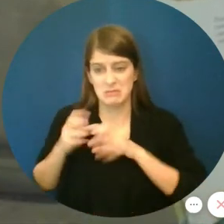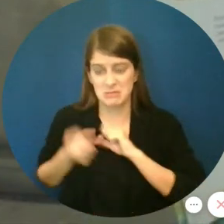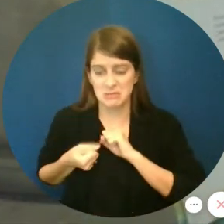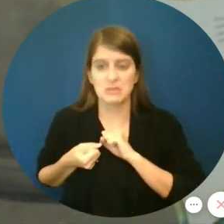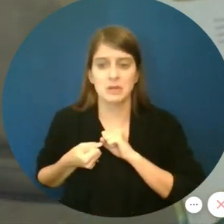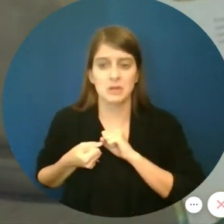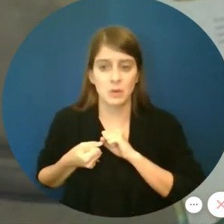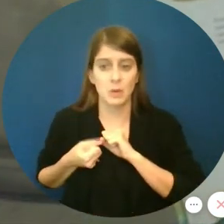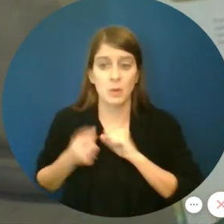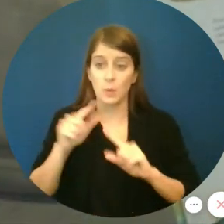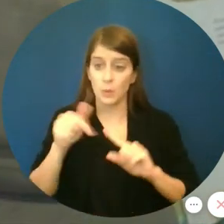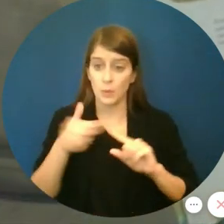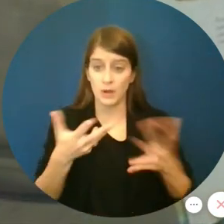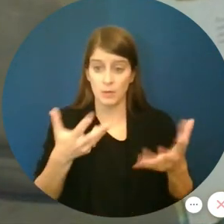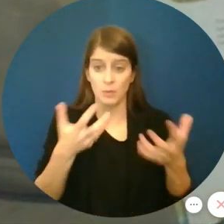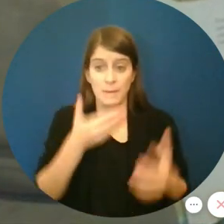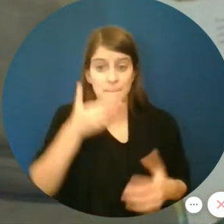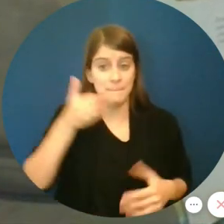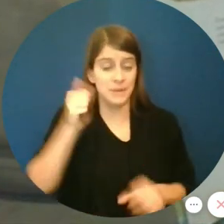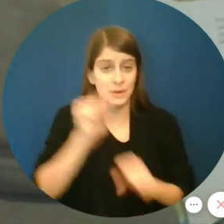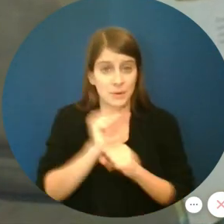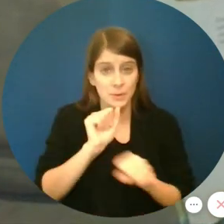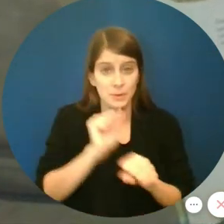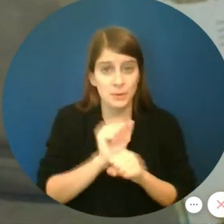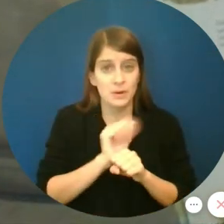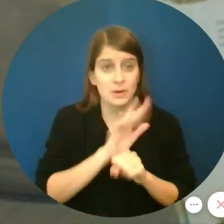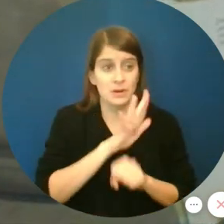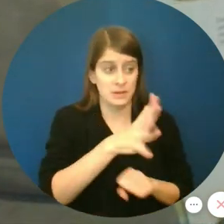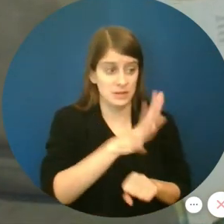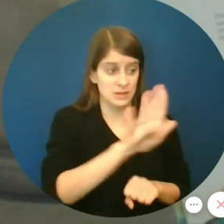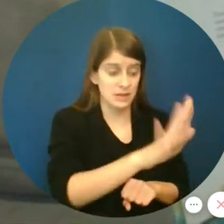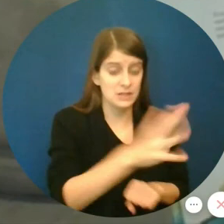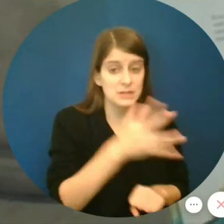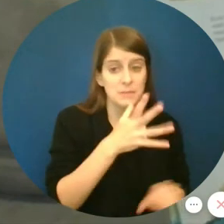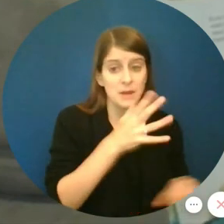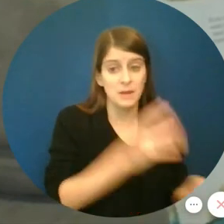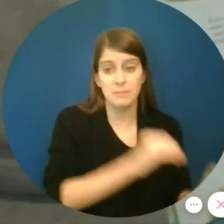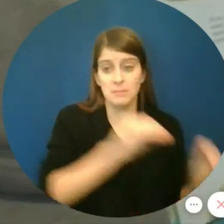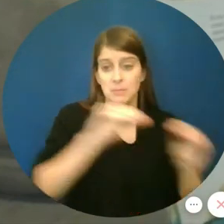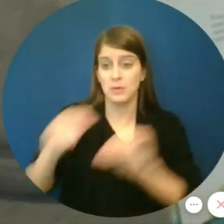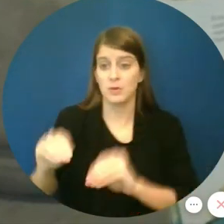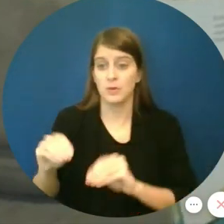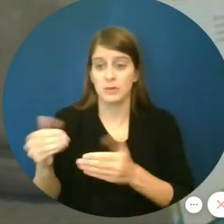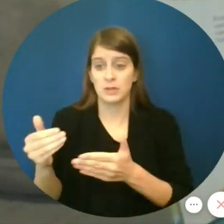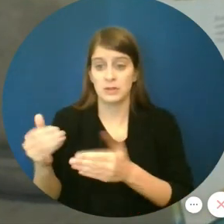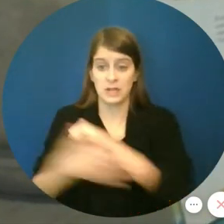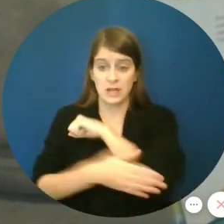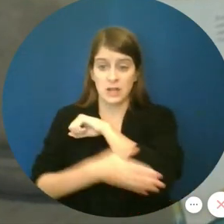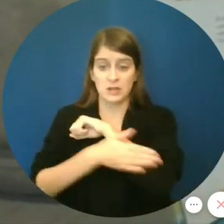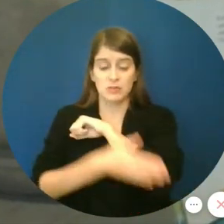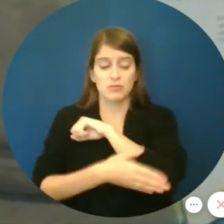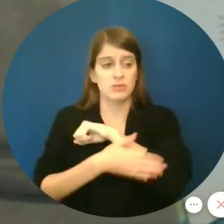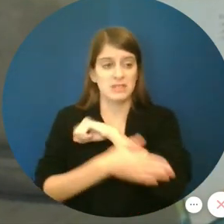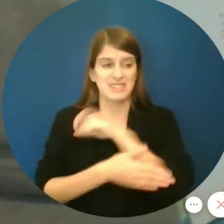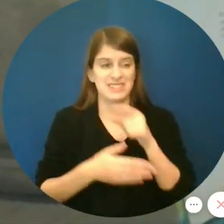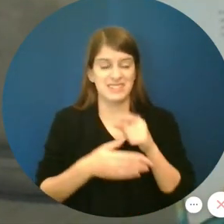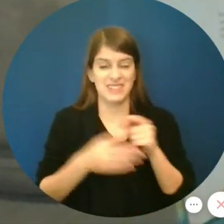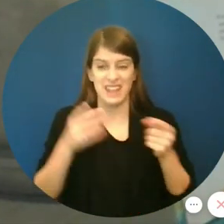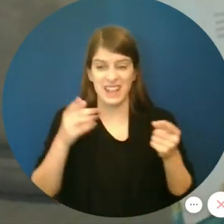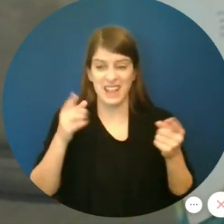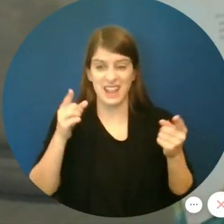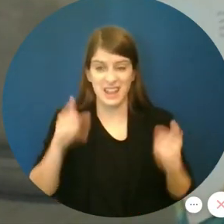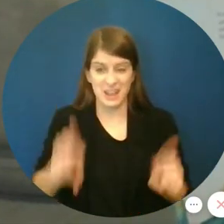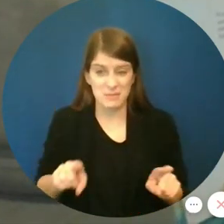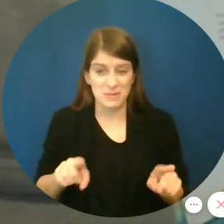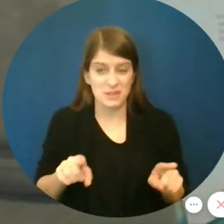mother moved their family from the city across the river to the country. Soon after, Ernest caught typhoid fever.